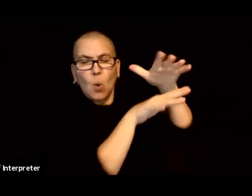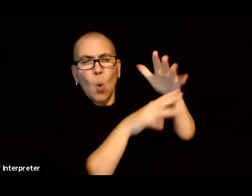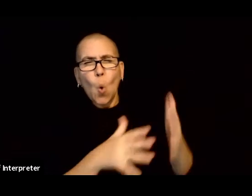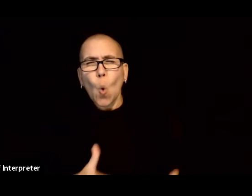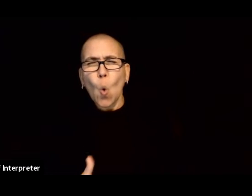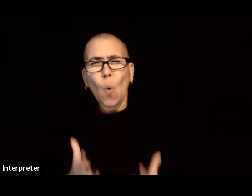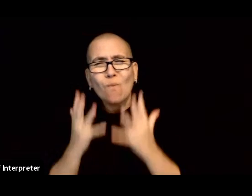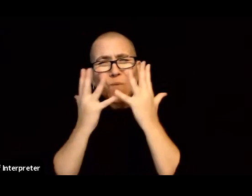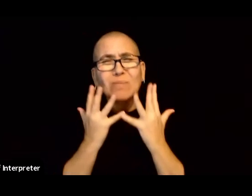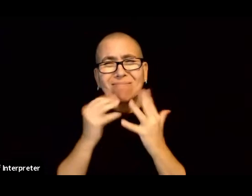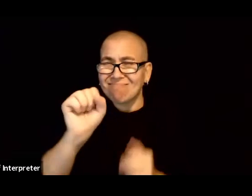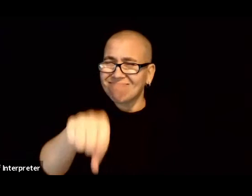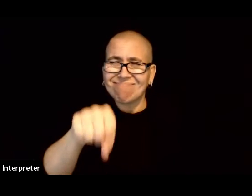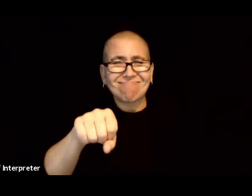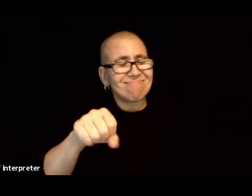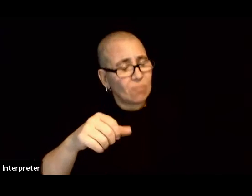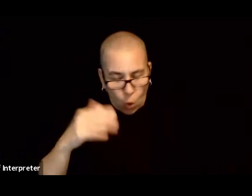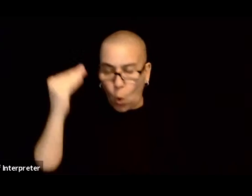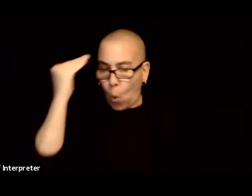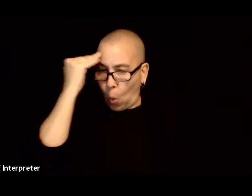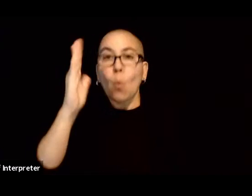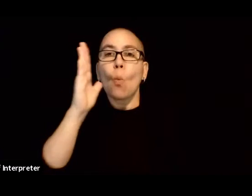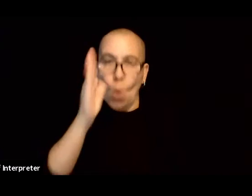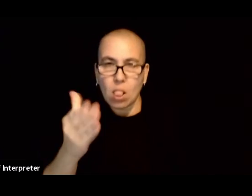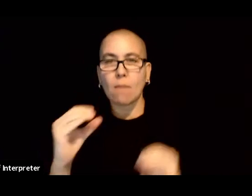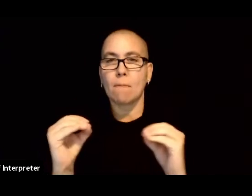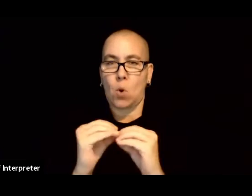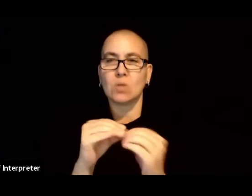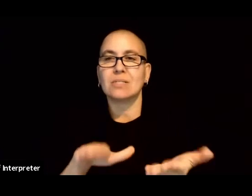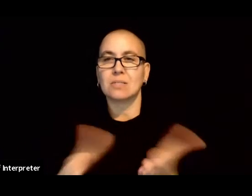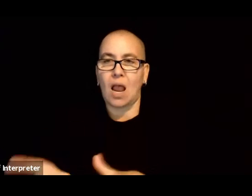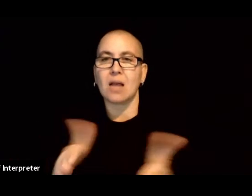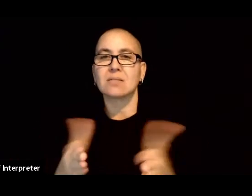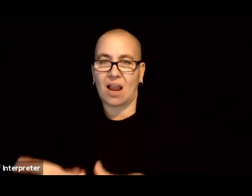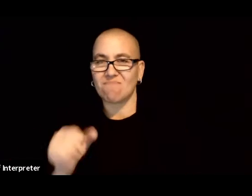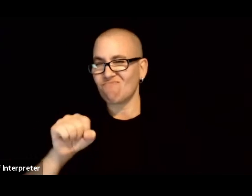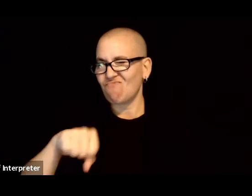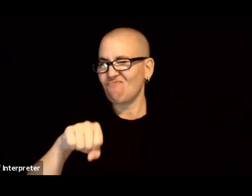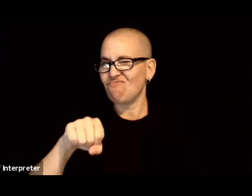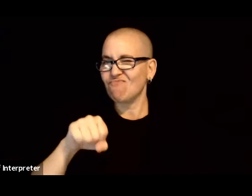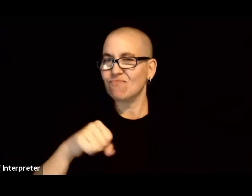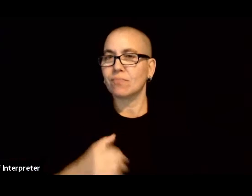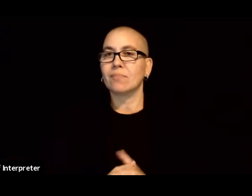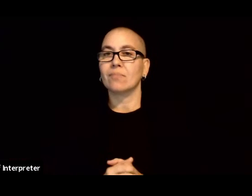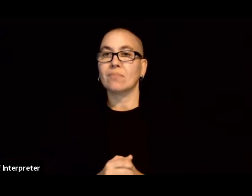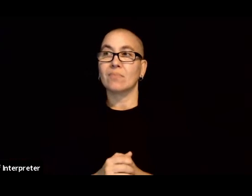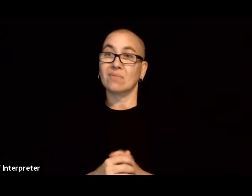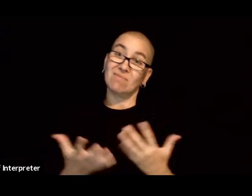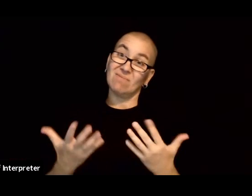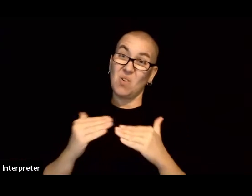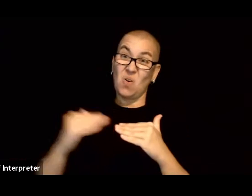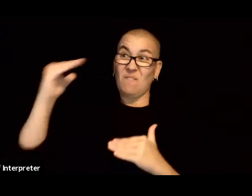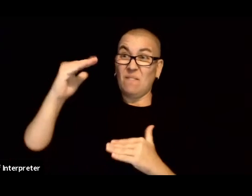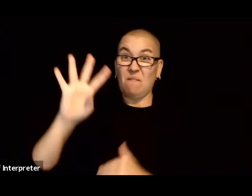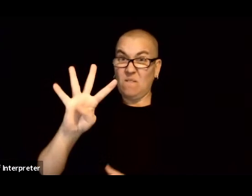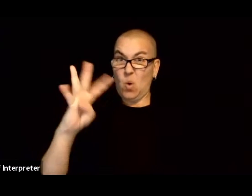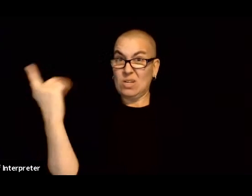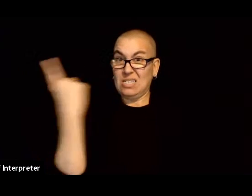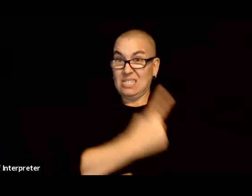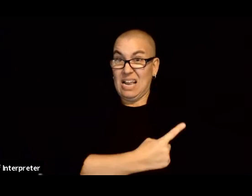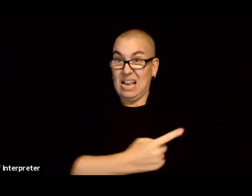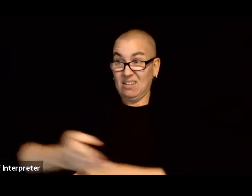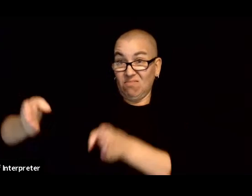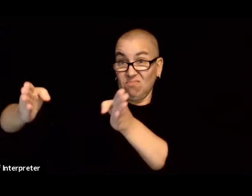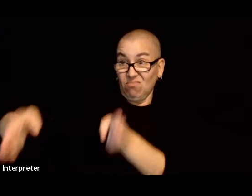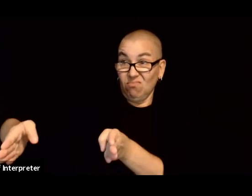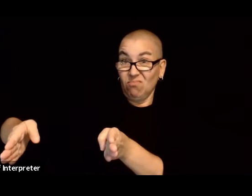increase. Last week, we had more than half of the days where our number of Minnesotans that we lost was in double digits. We hadn't seen that for a